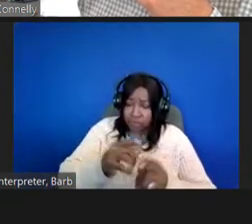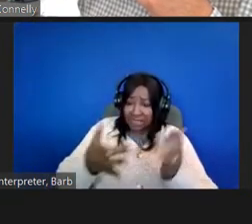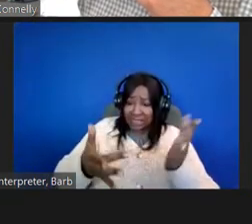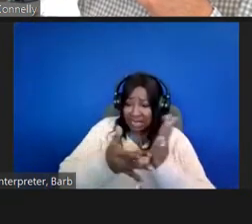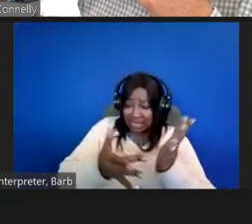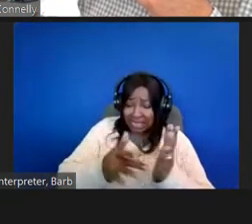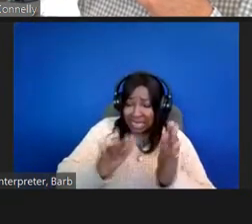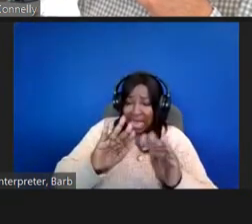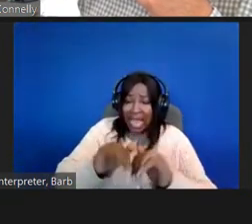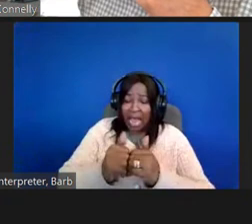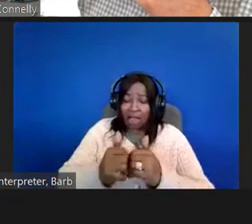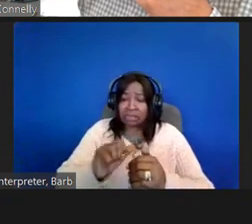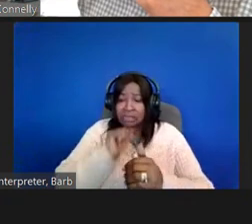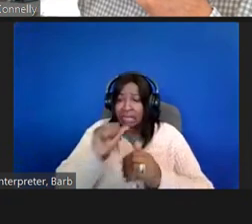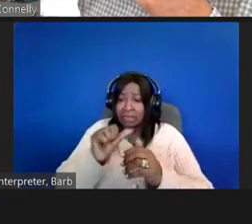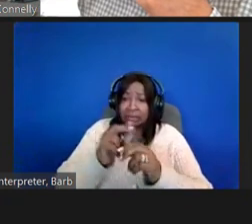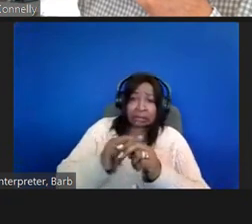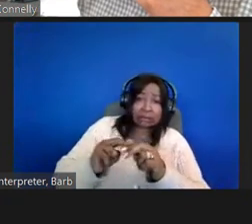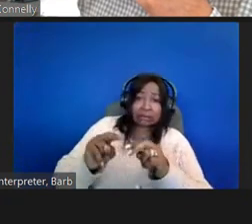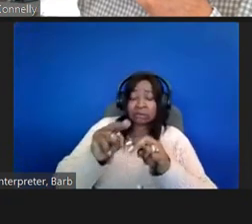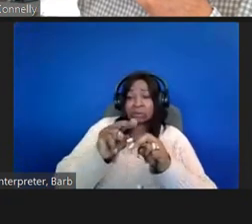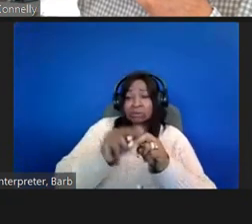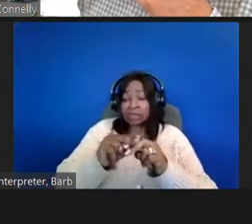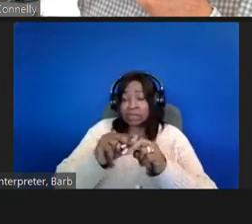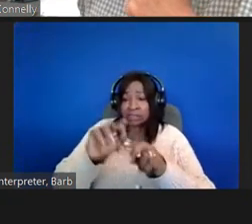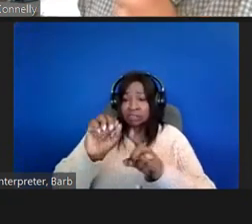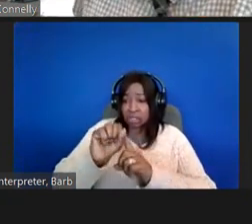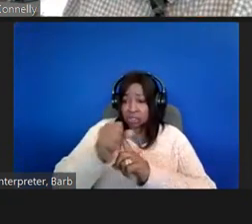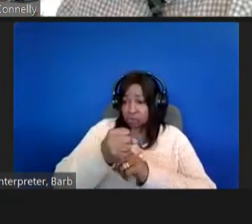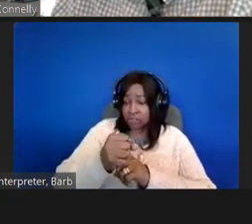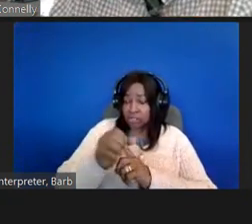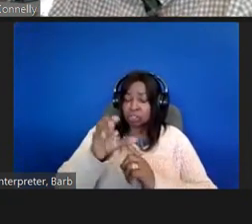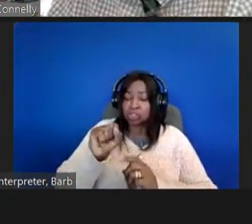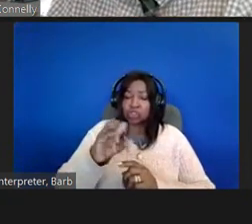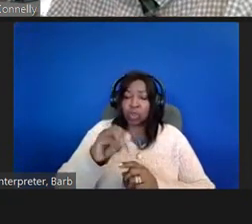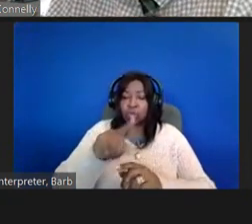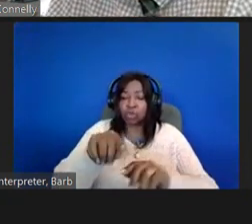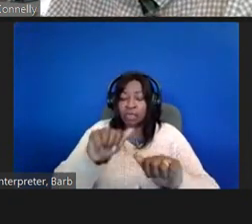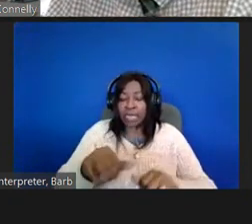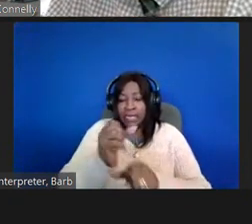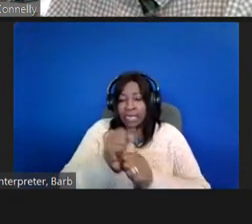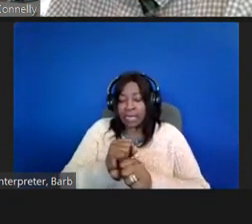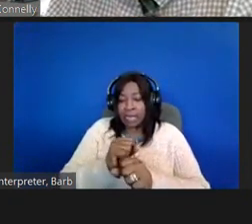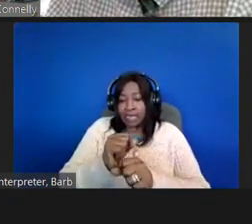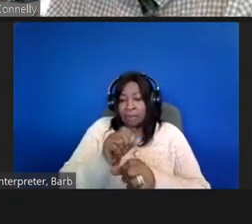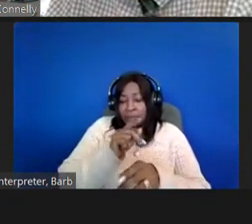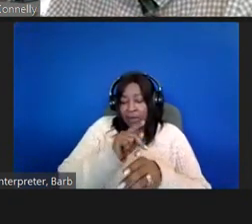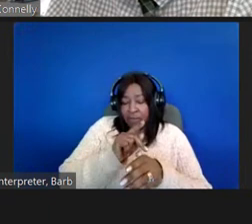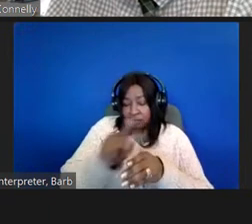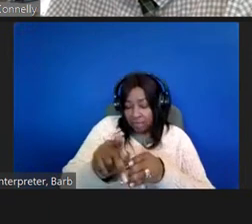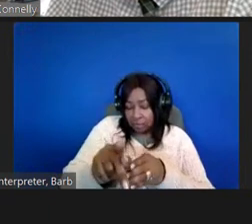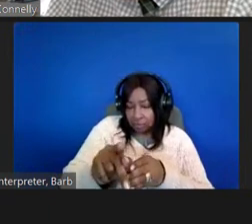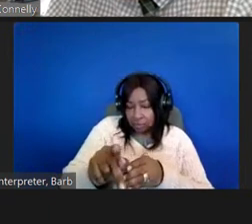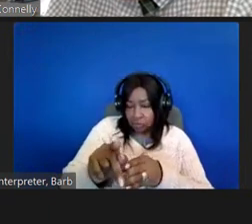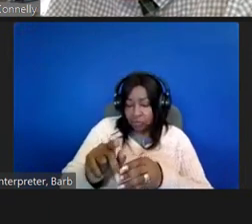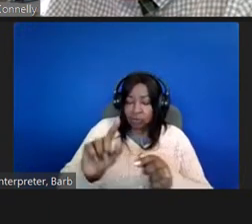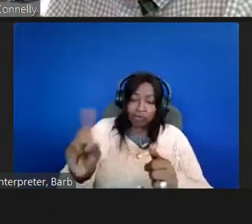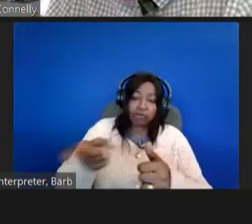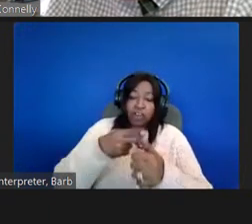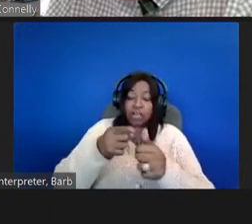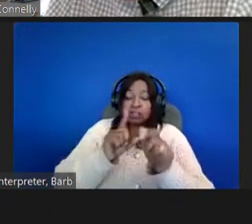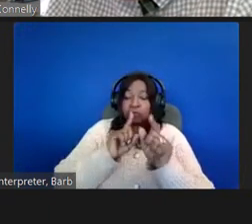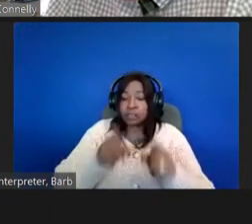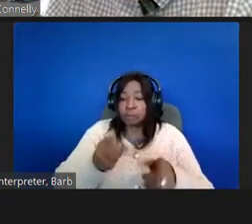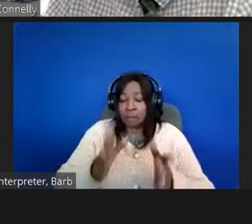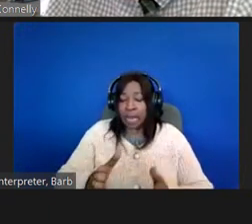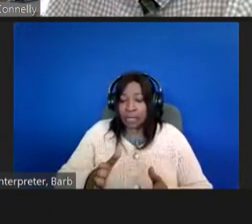not inflame a situation so you can get professional first responders on scene as well. So out